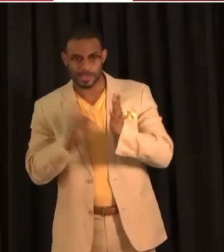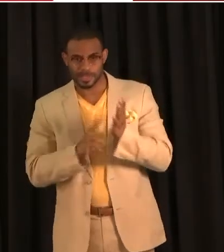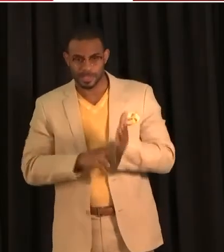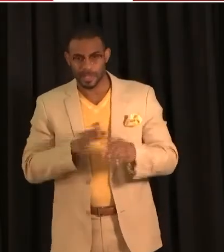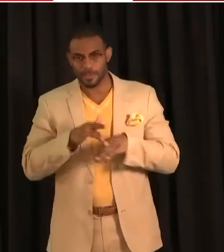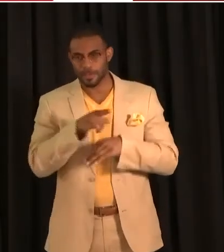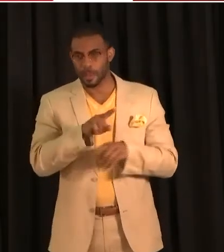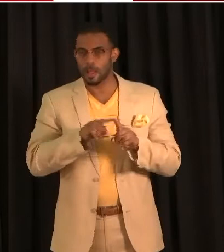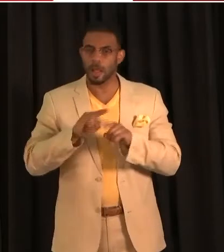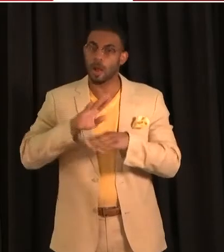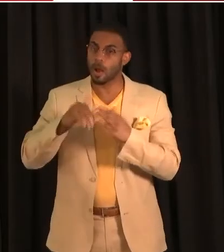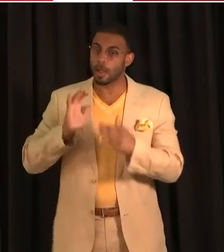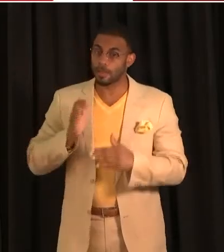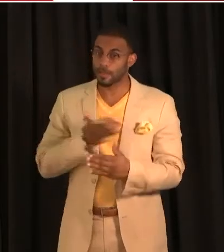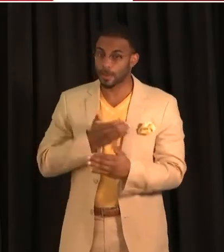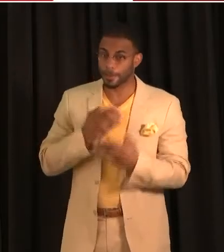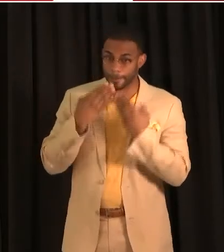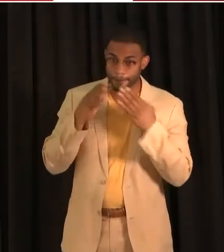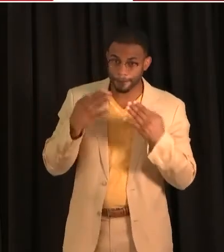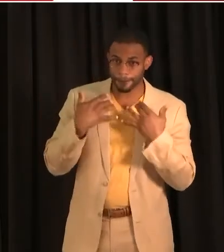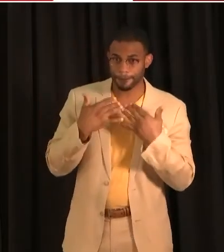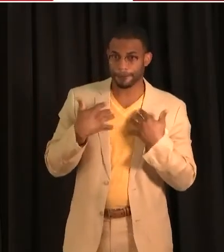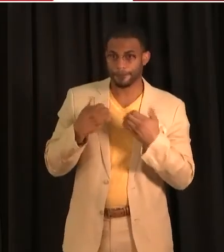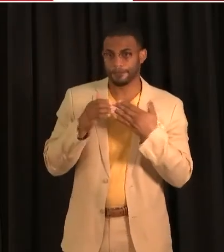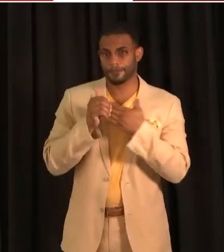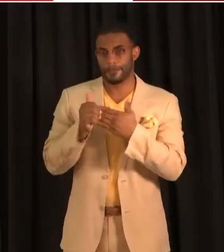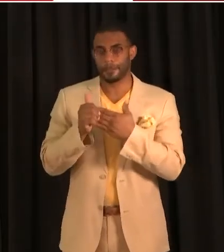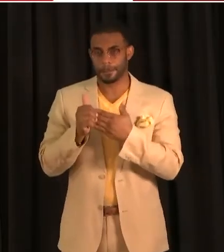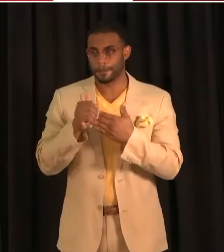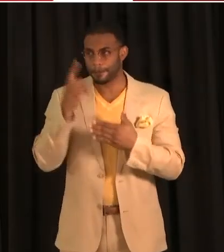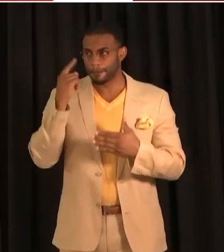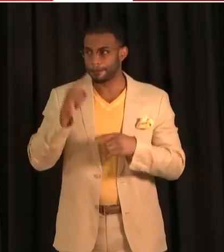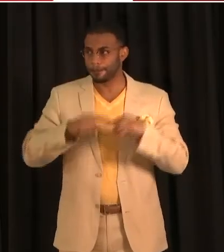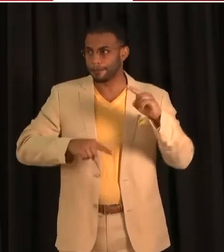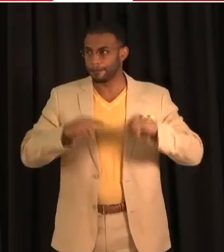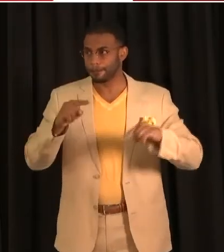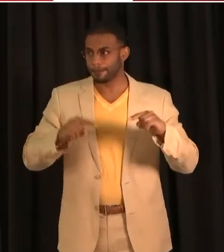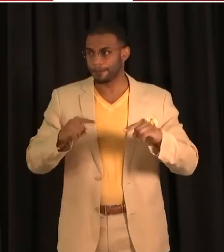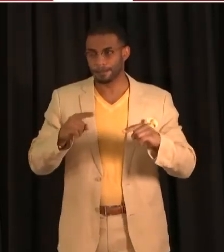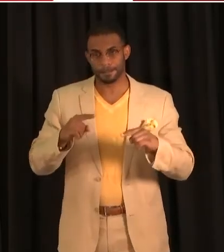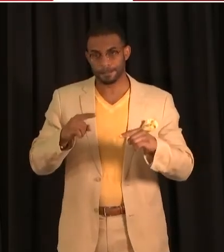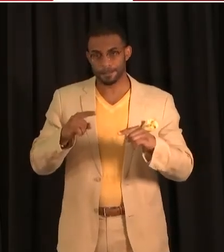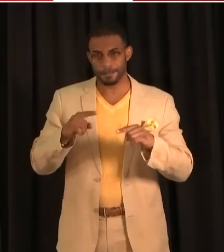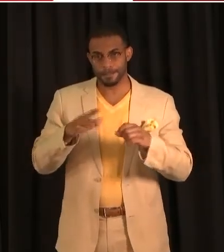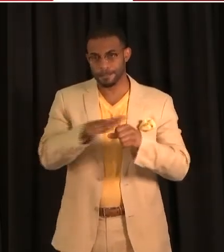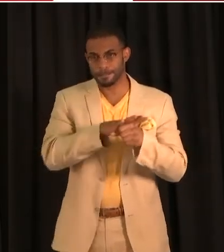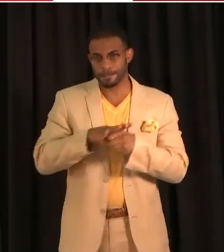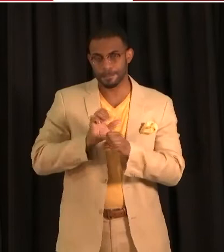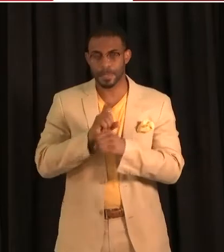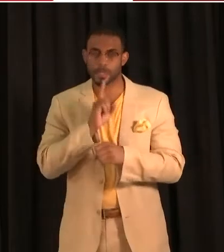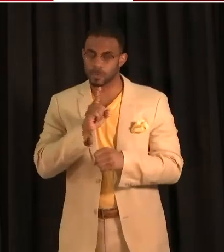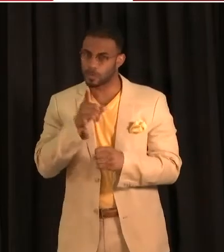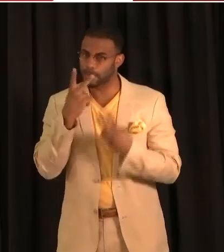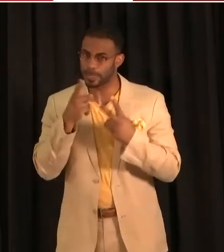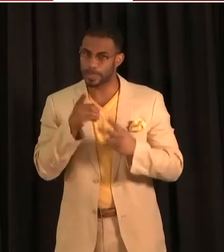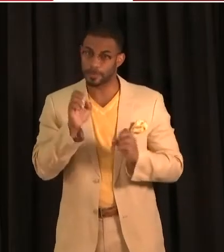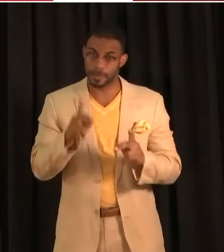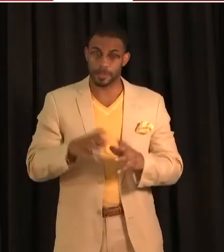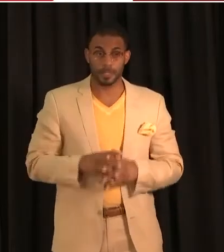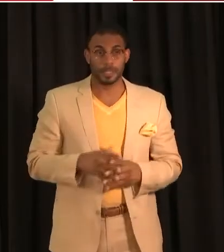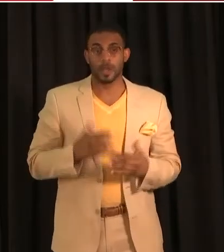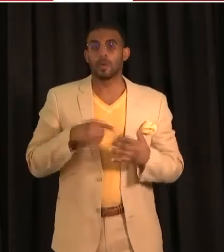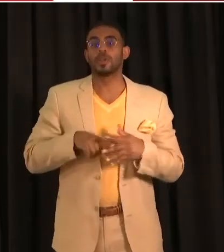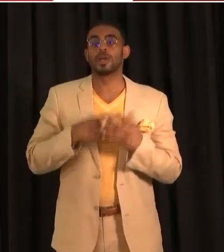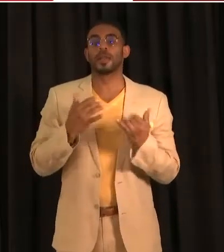are available there, as well as all of our public health guidances for the various industries. So please make sure you visit